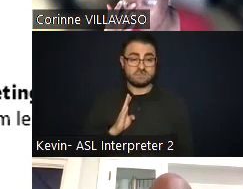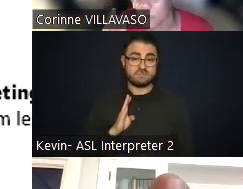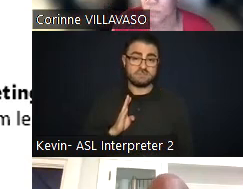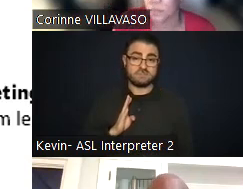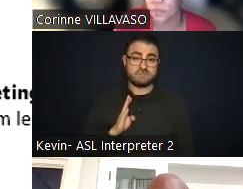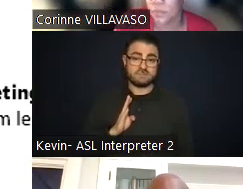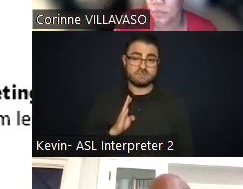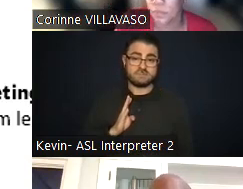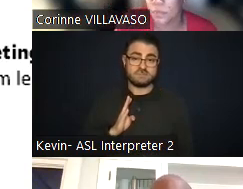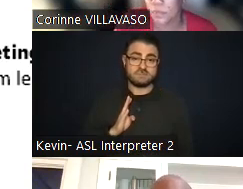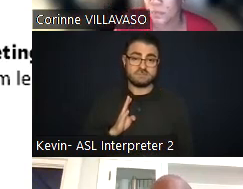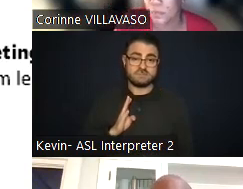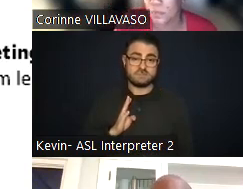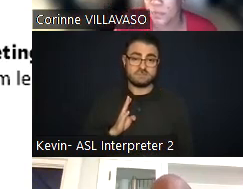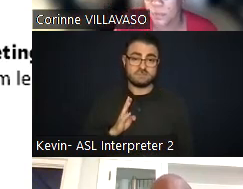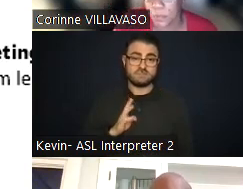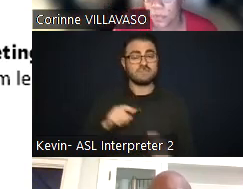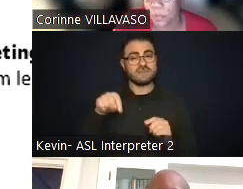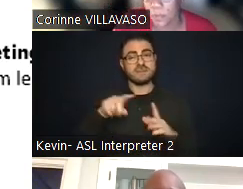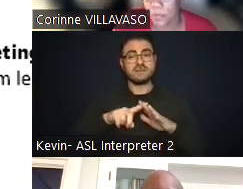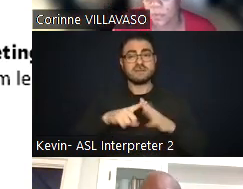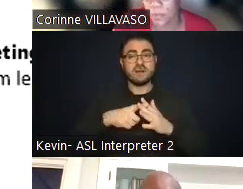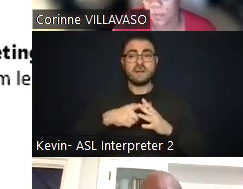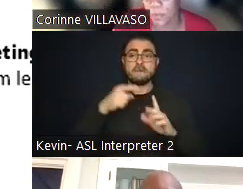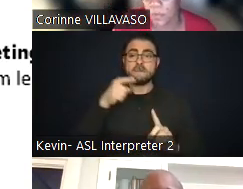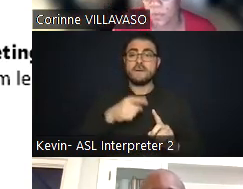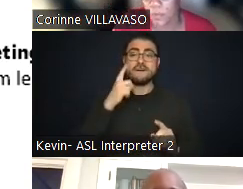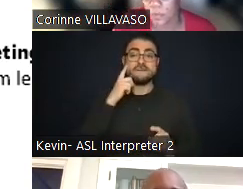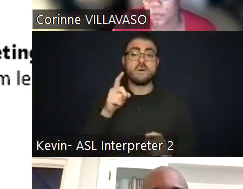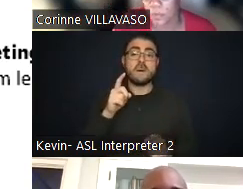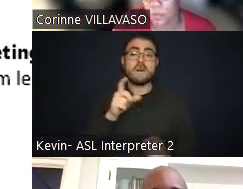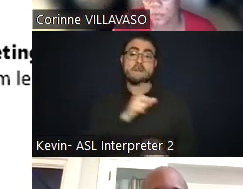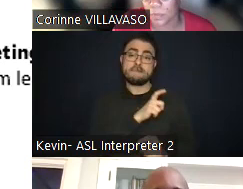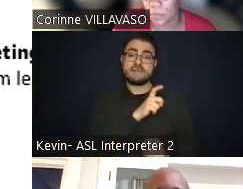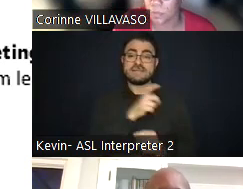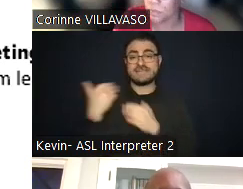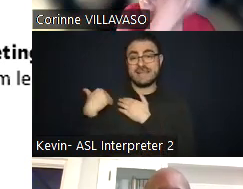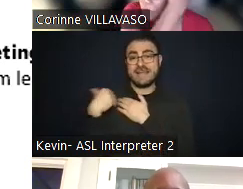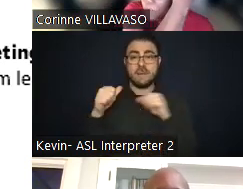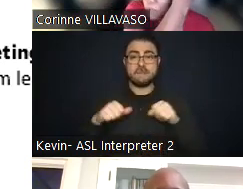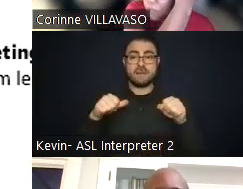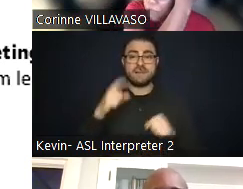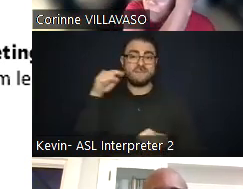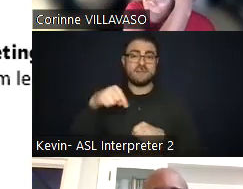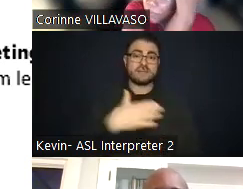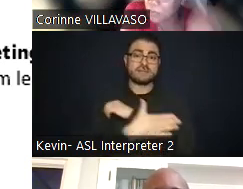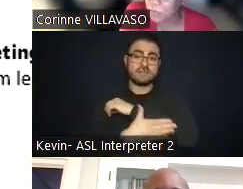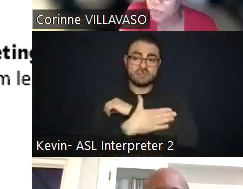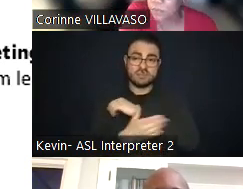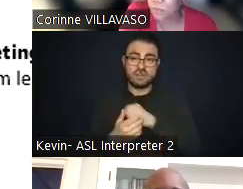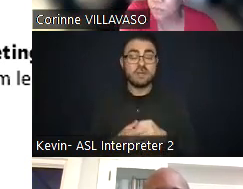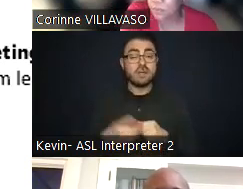the starting point for police accountability in this country. And as we look at all of the